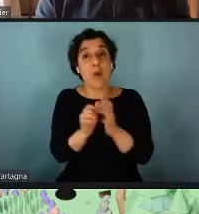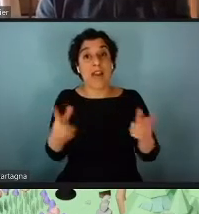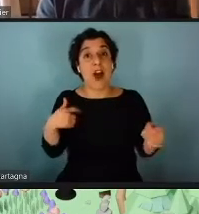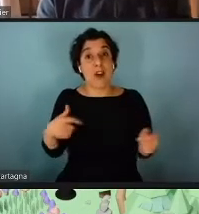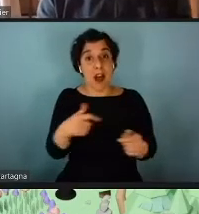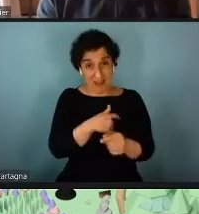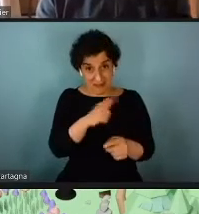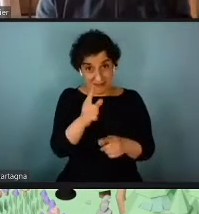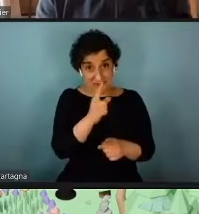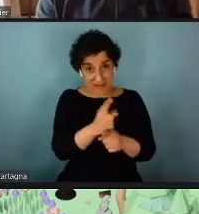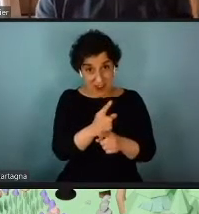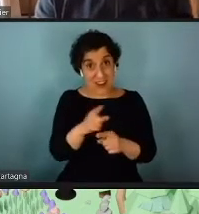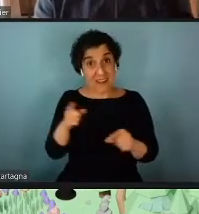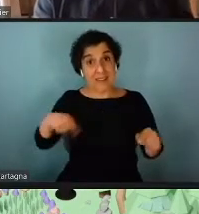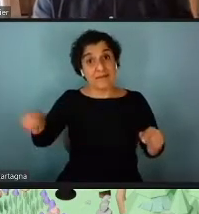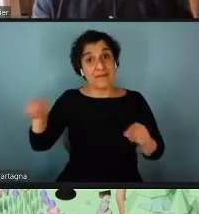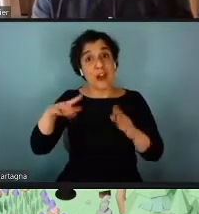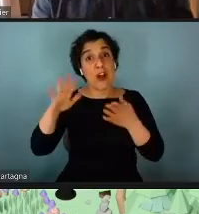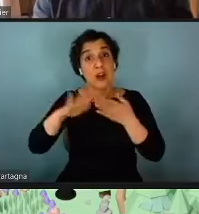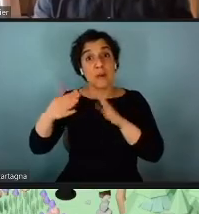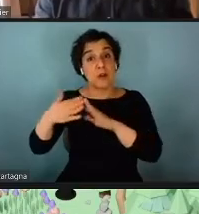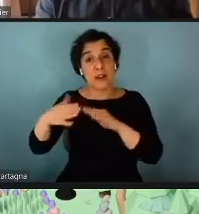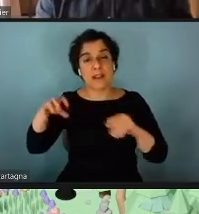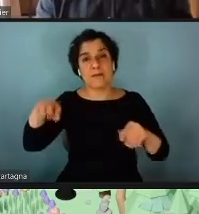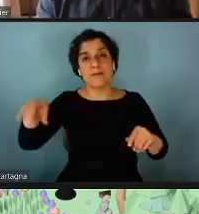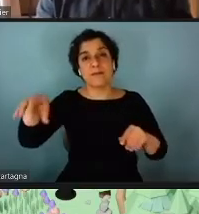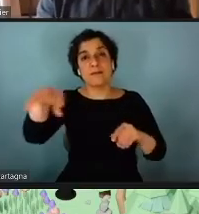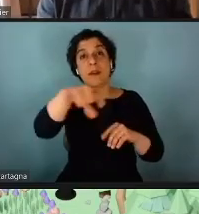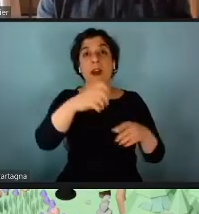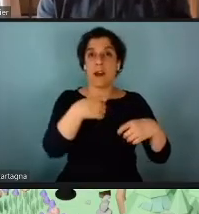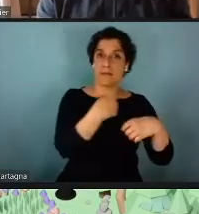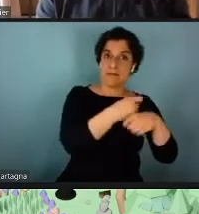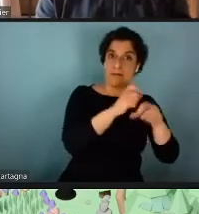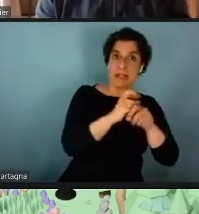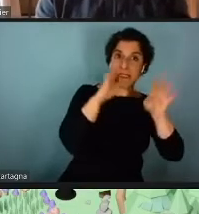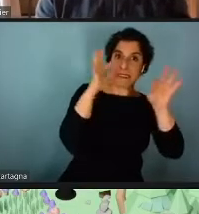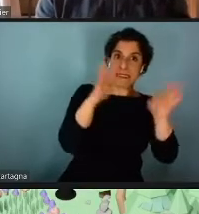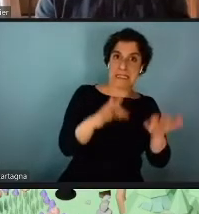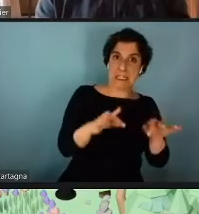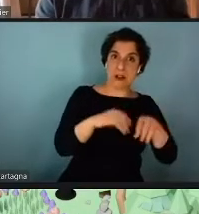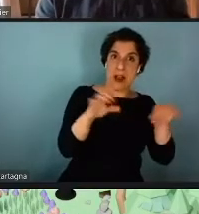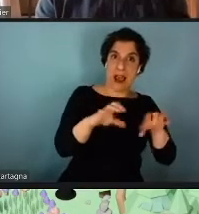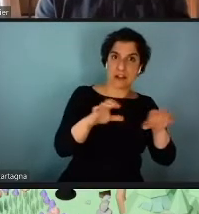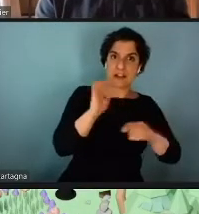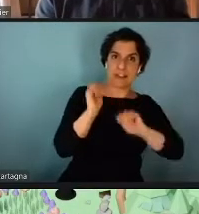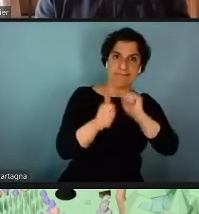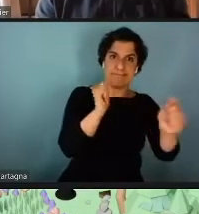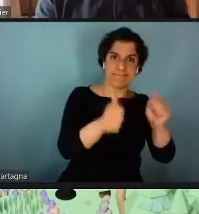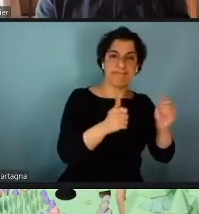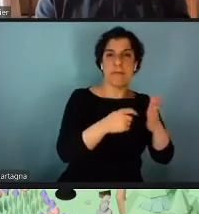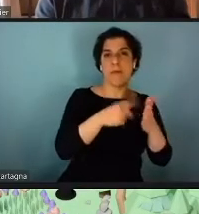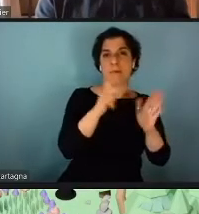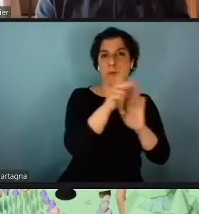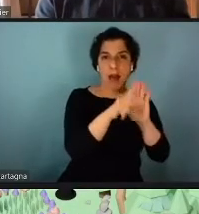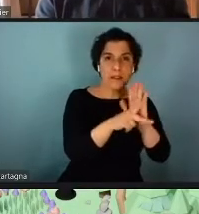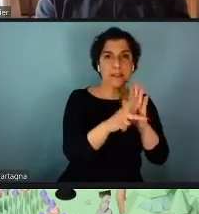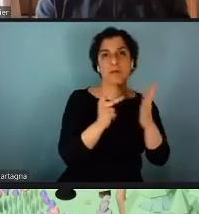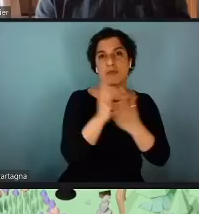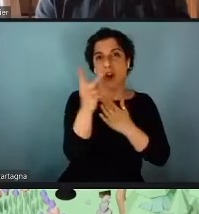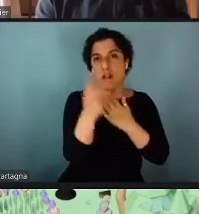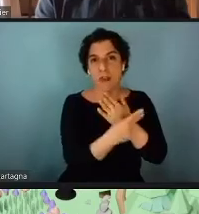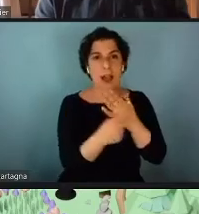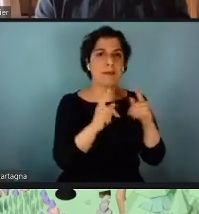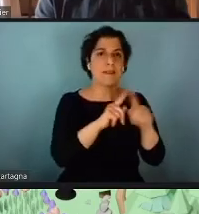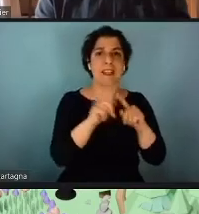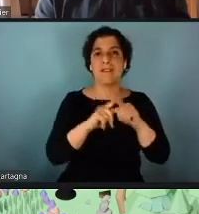when decisions are being made about actions, again, policy, programs, pilots, whatever it is, if